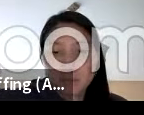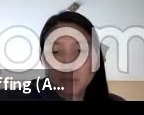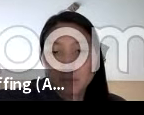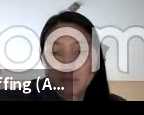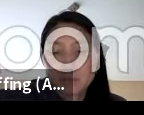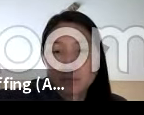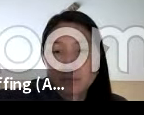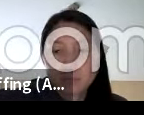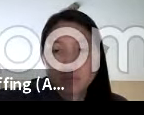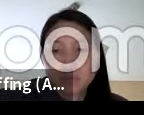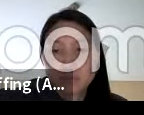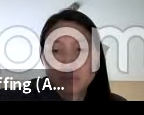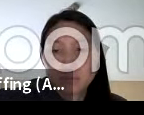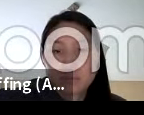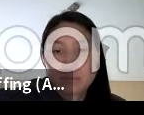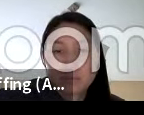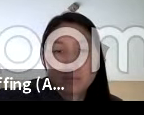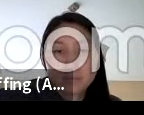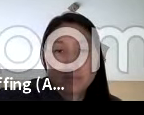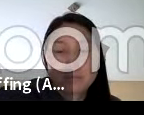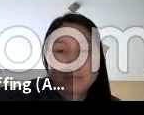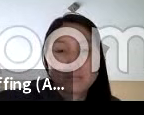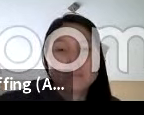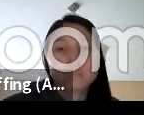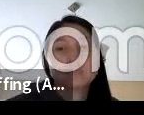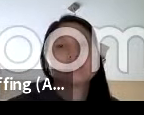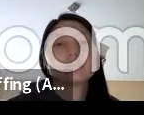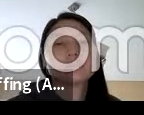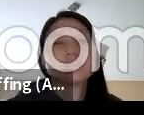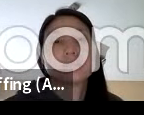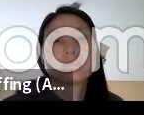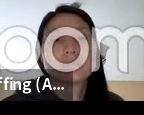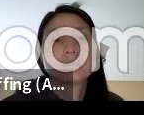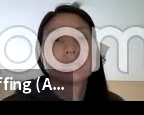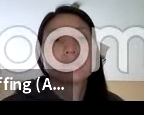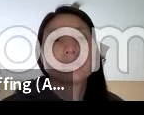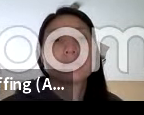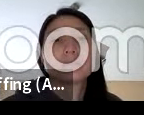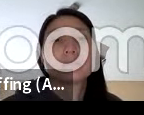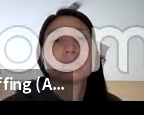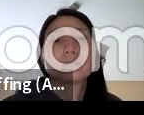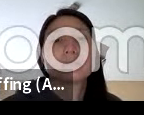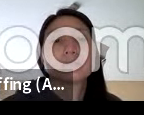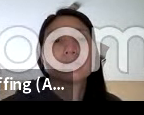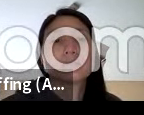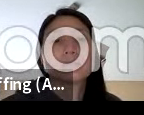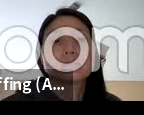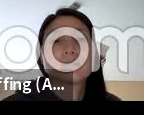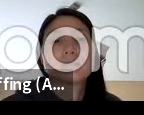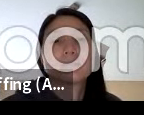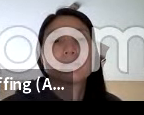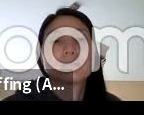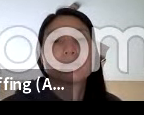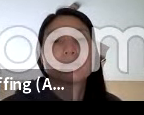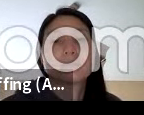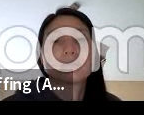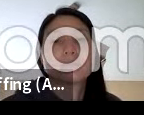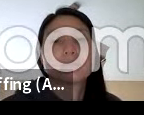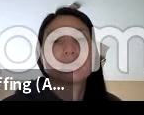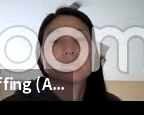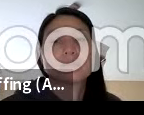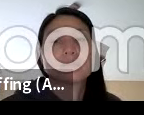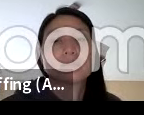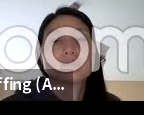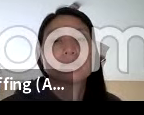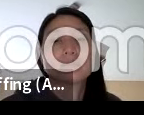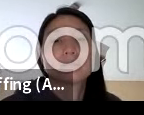our colleagues at the Department of Public Health. Dr. Pon, if I'm mistaken, please correct me. Sure, that's fine. I think, I did try to mention this when I was talking about the